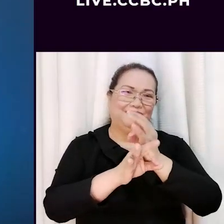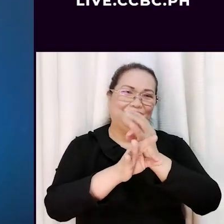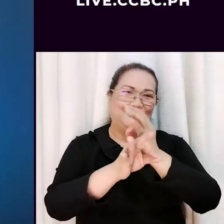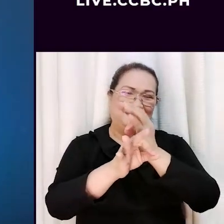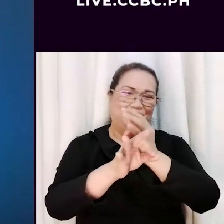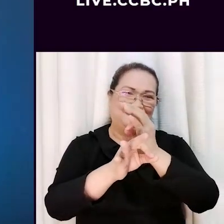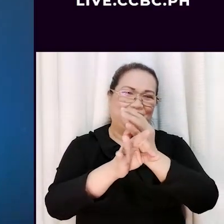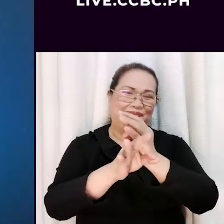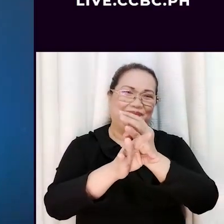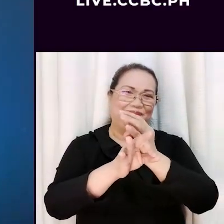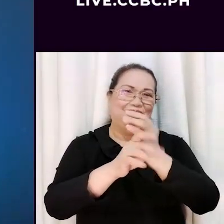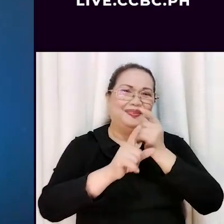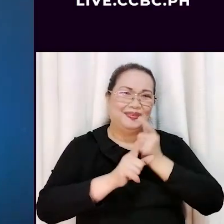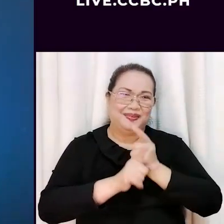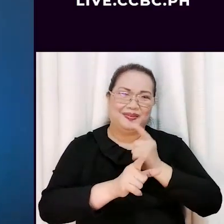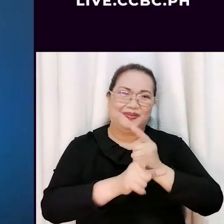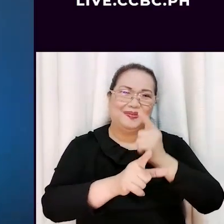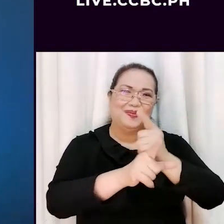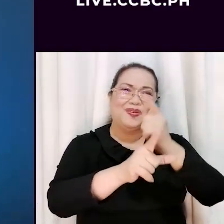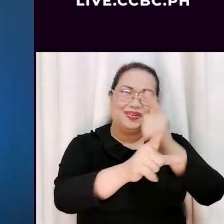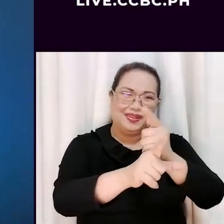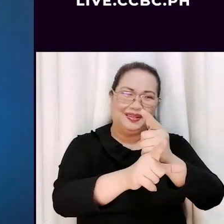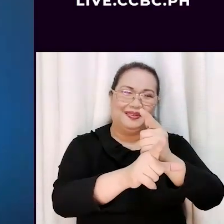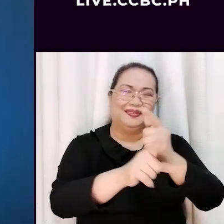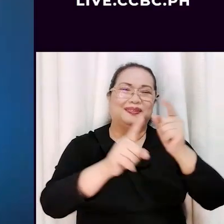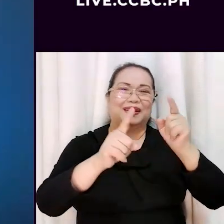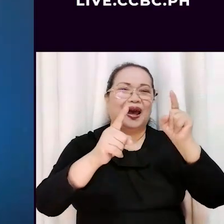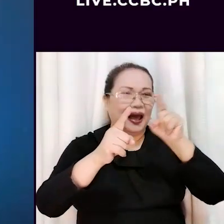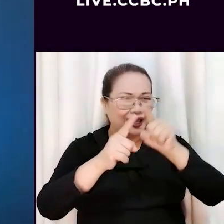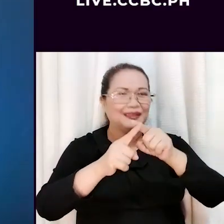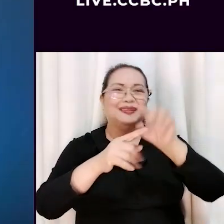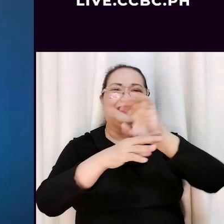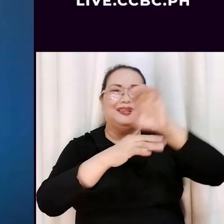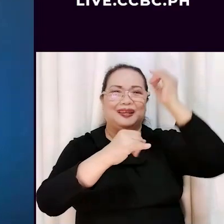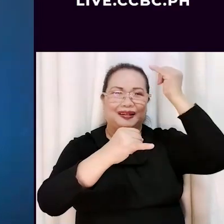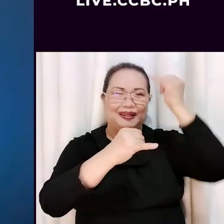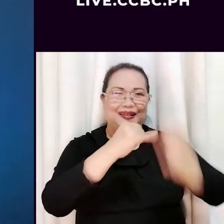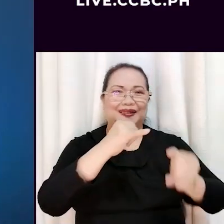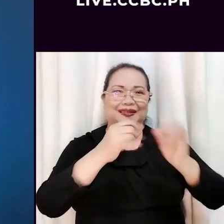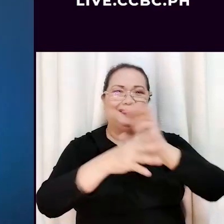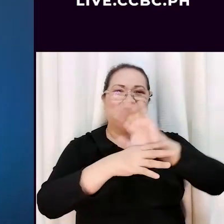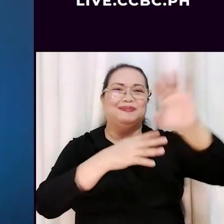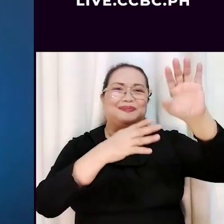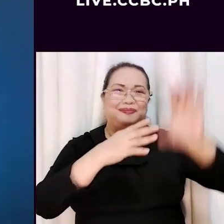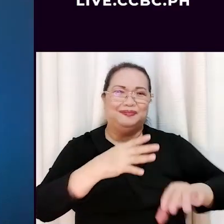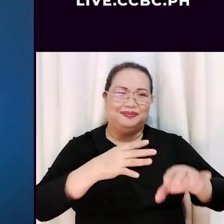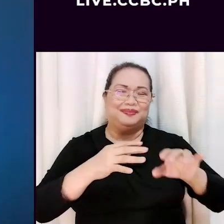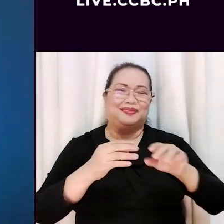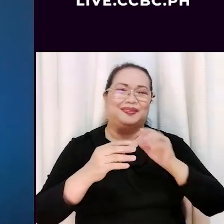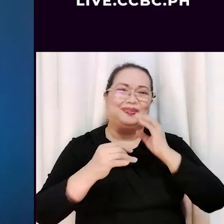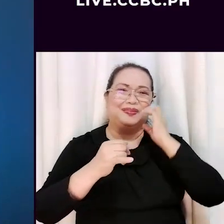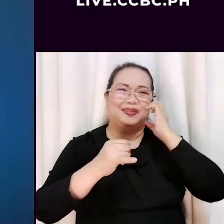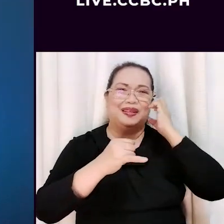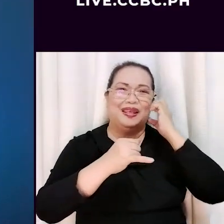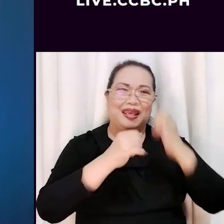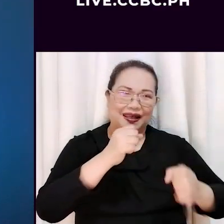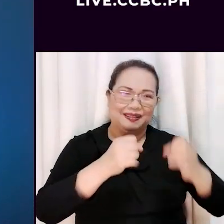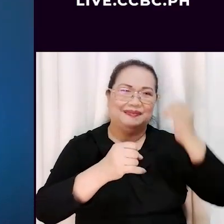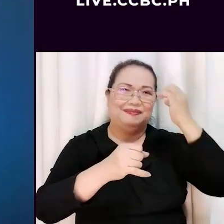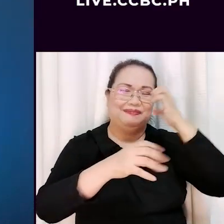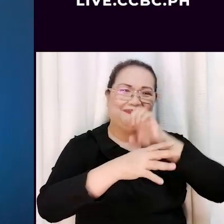tayo loyal to the end. There you go. Loyal to the